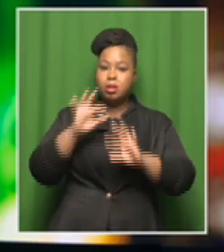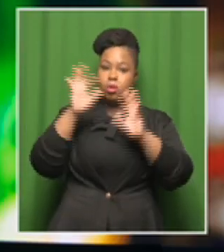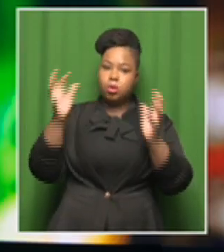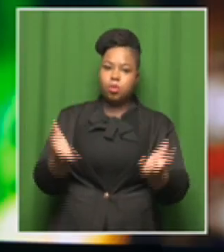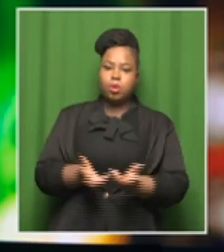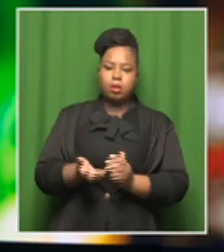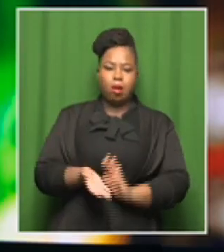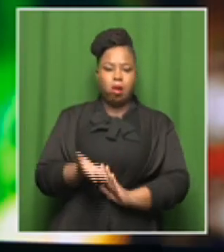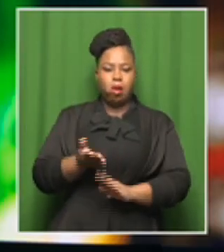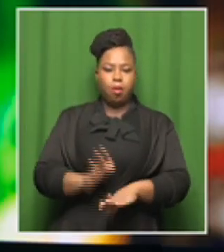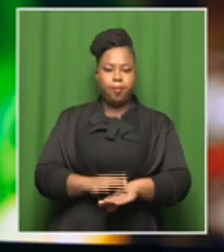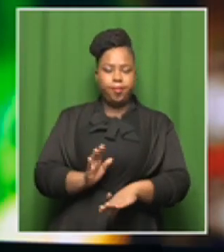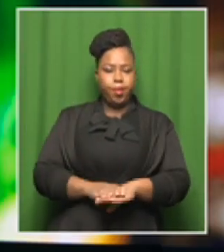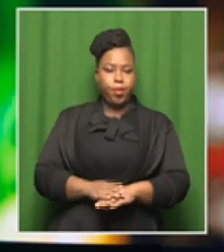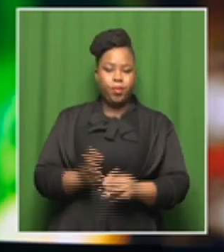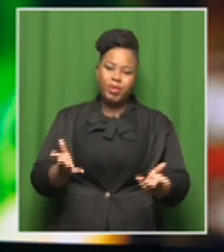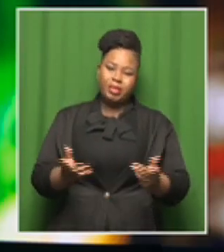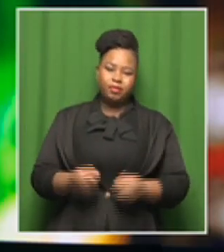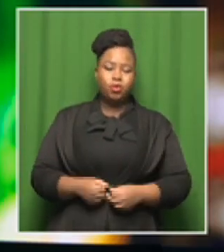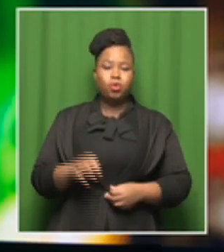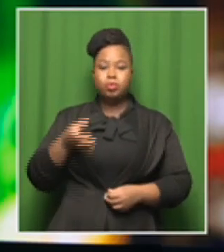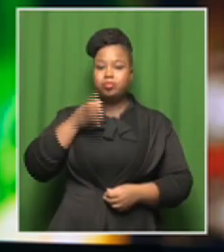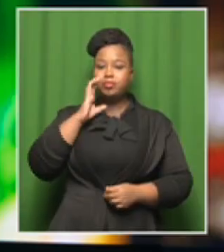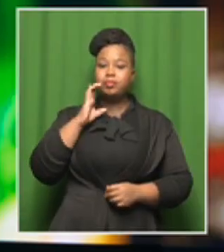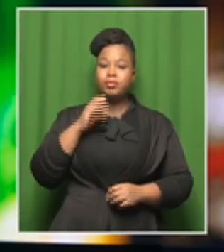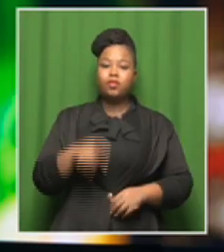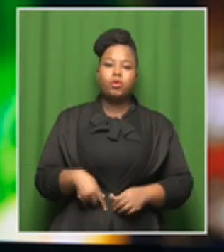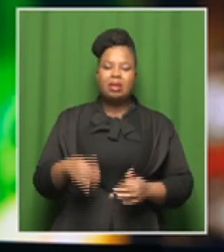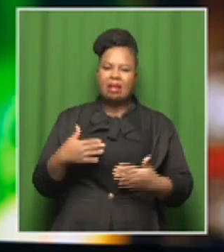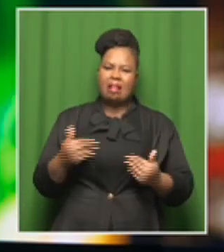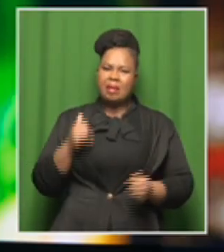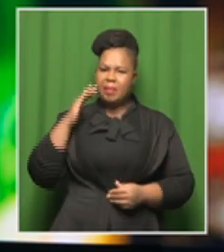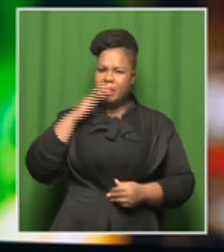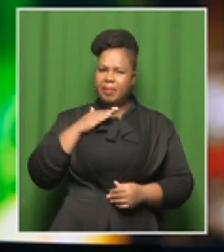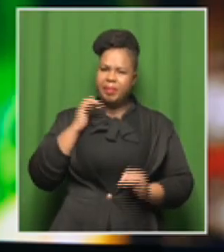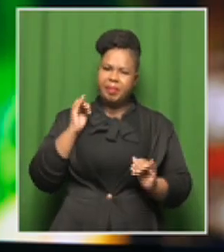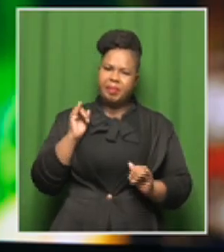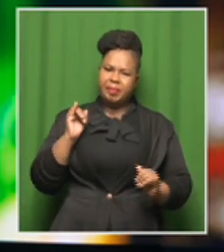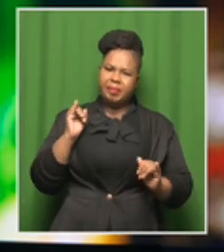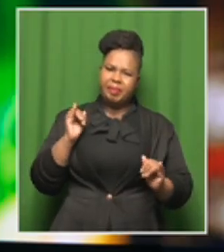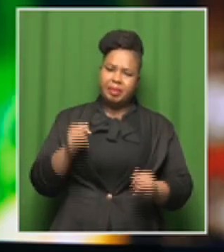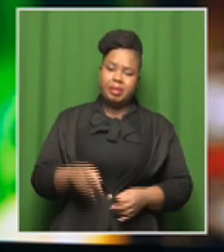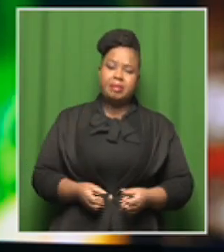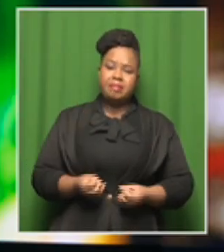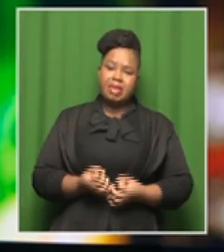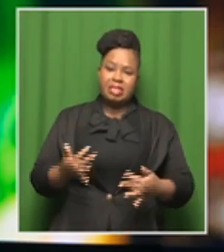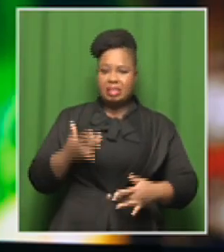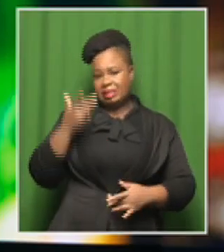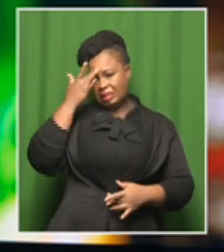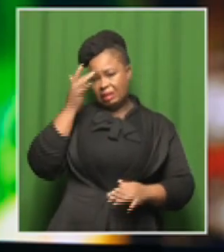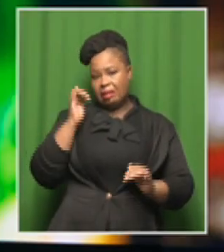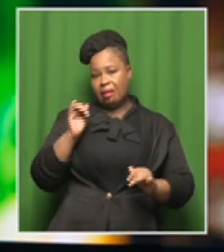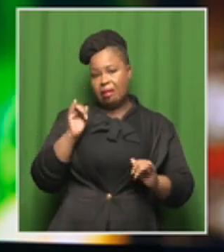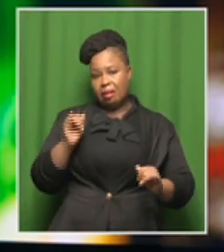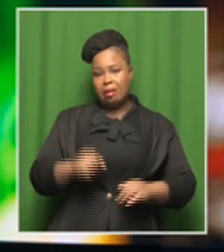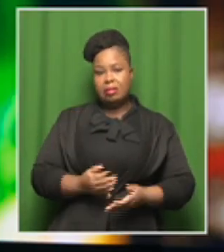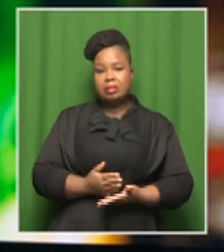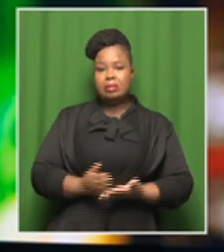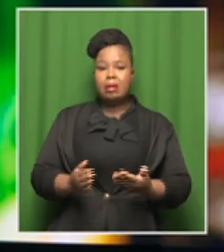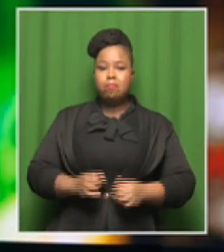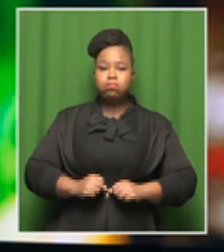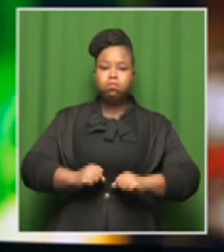an increase in the availability and consumption of unhealthy food, and this has contributed to bad health